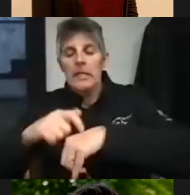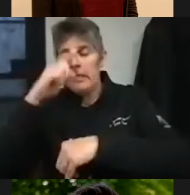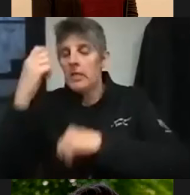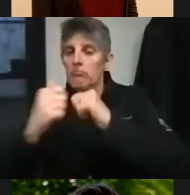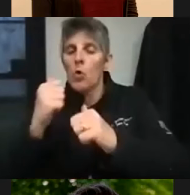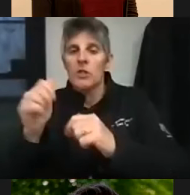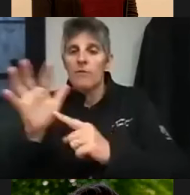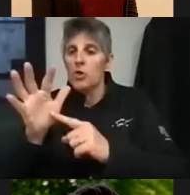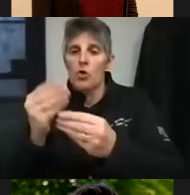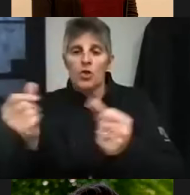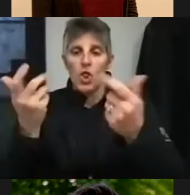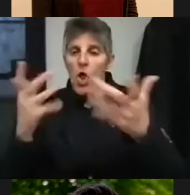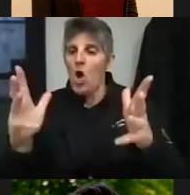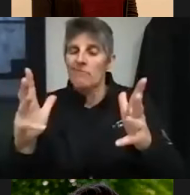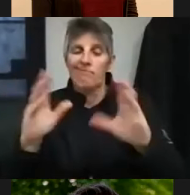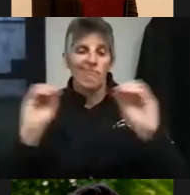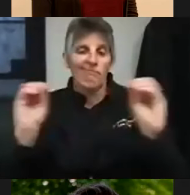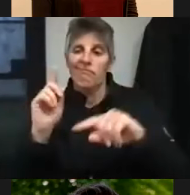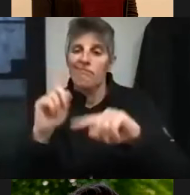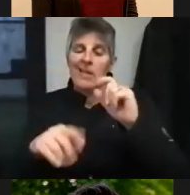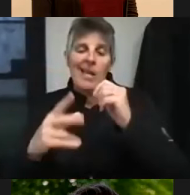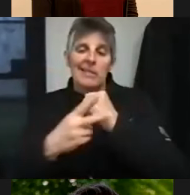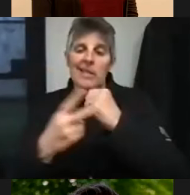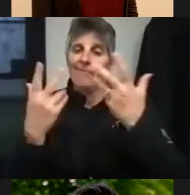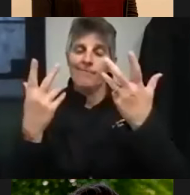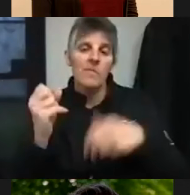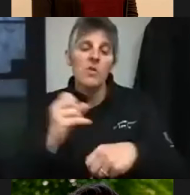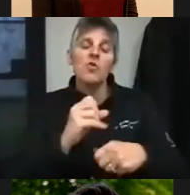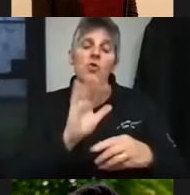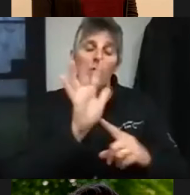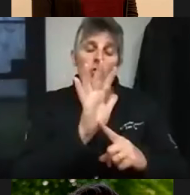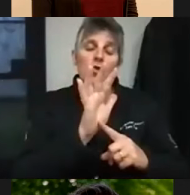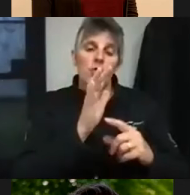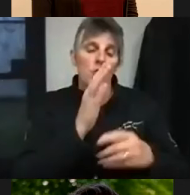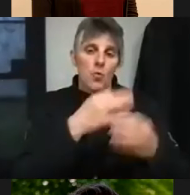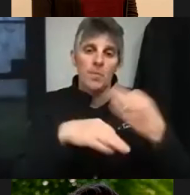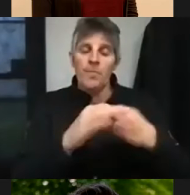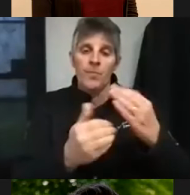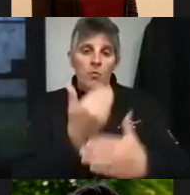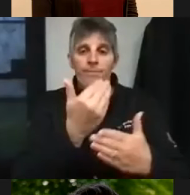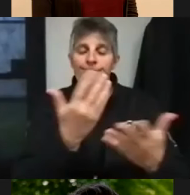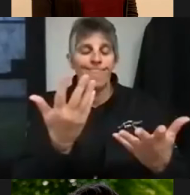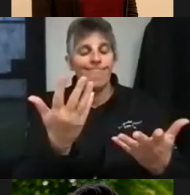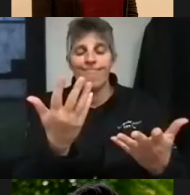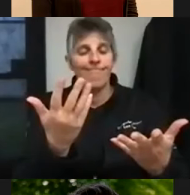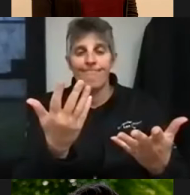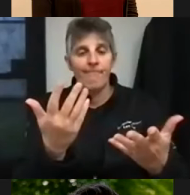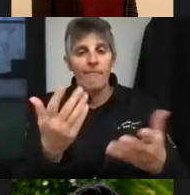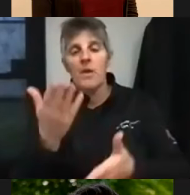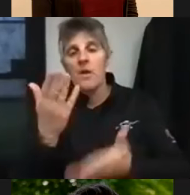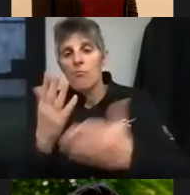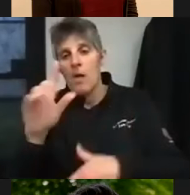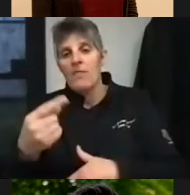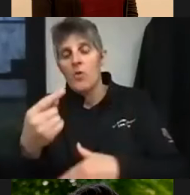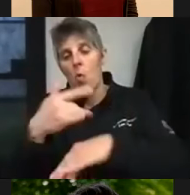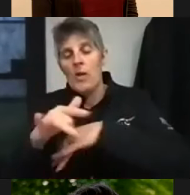neuron lost, so there is nothing to be saved. So the neuroregenerative strategy become probably the only